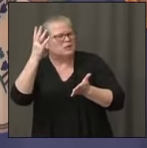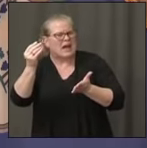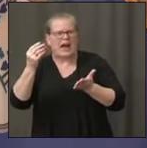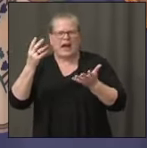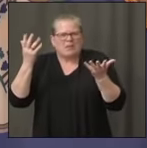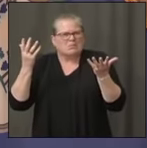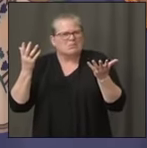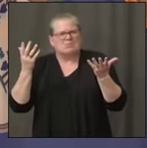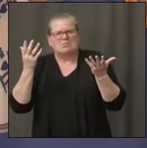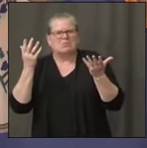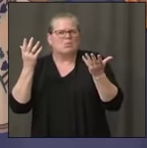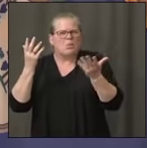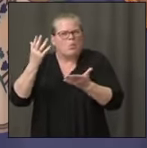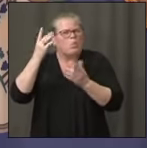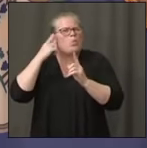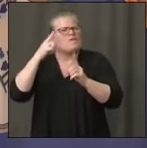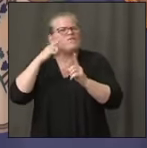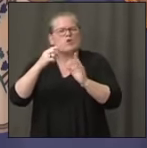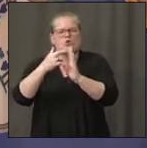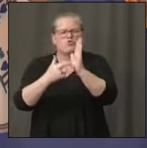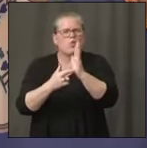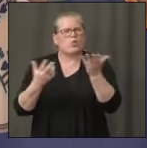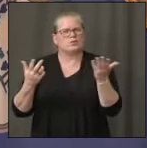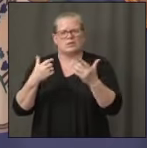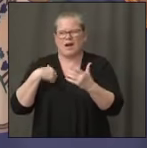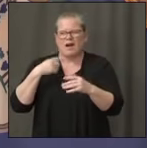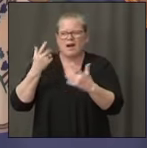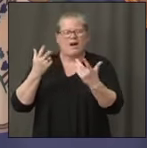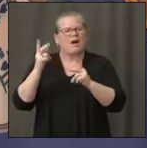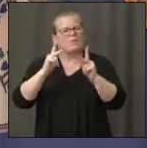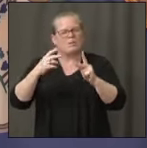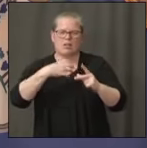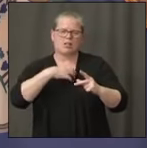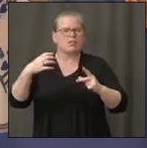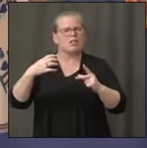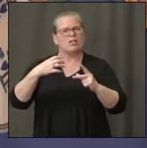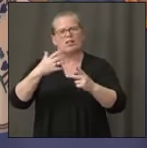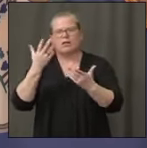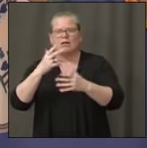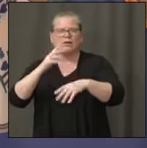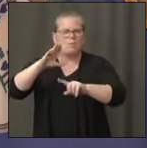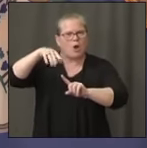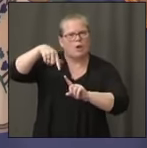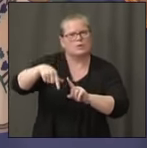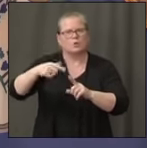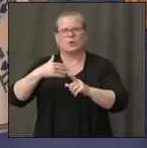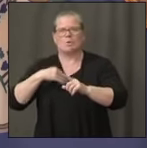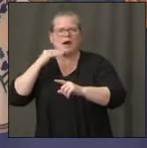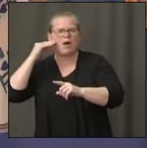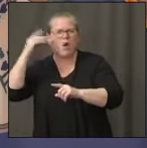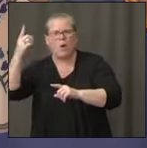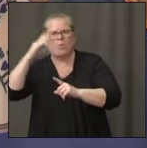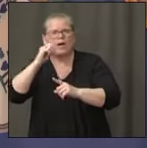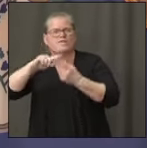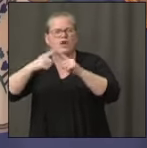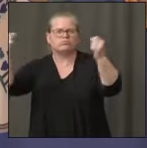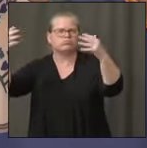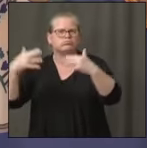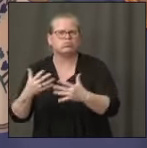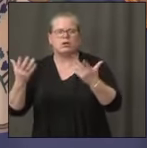protesting, and yet I can't have a graduation or I can't have a big outdoor barbecue in my backyard. What's going on and